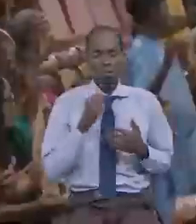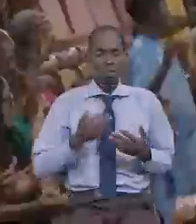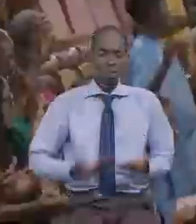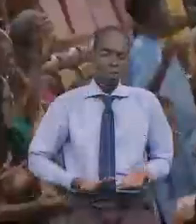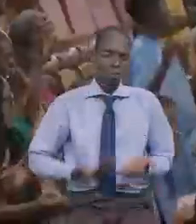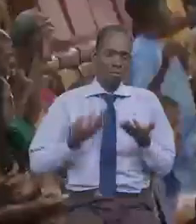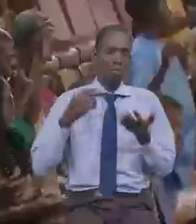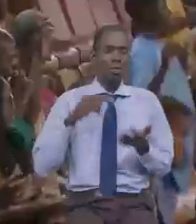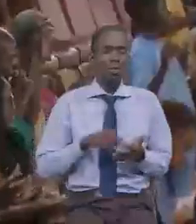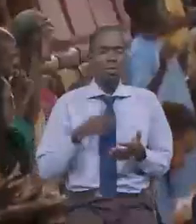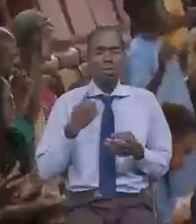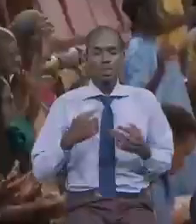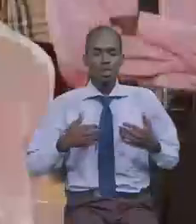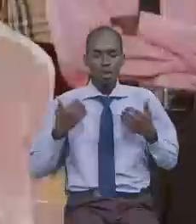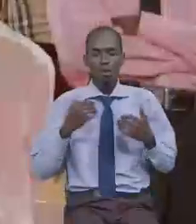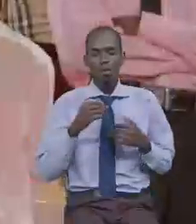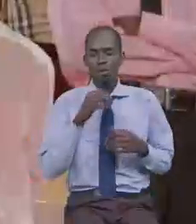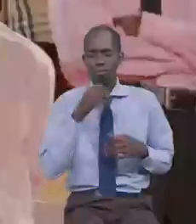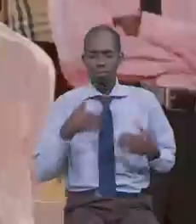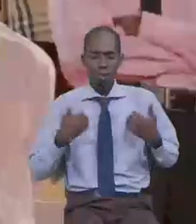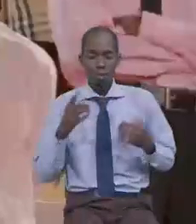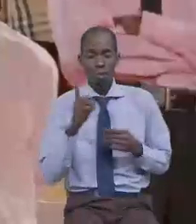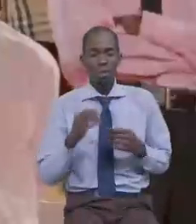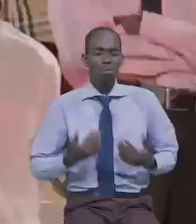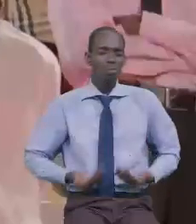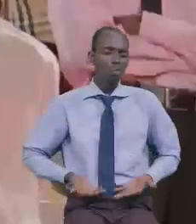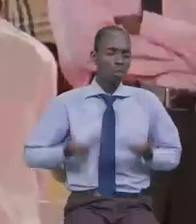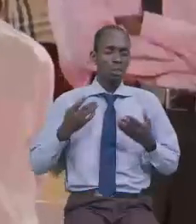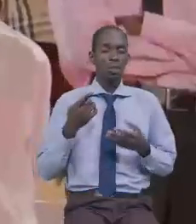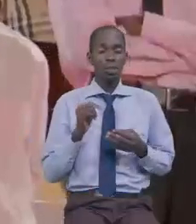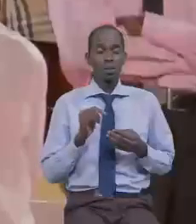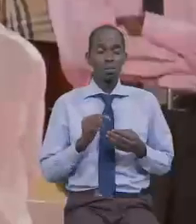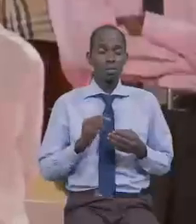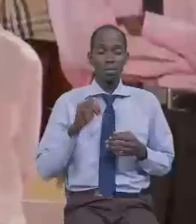teenagers, raise up the youths, and place them